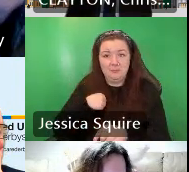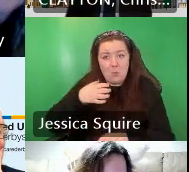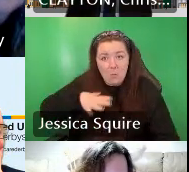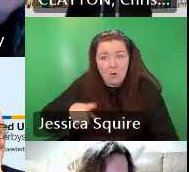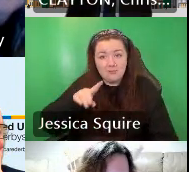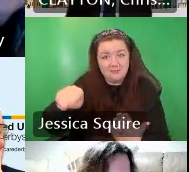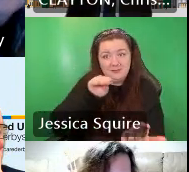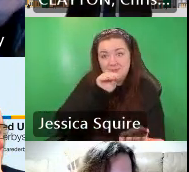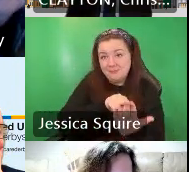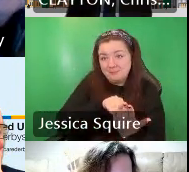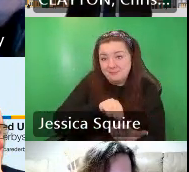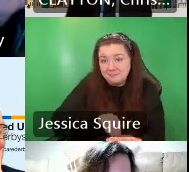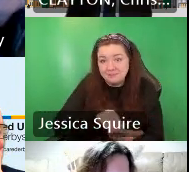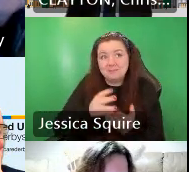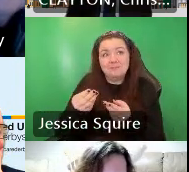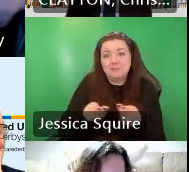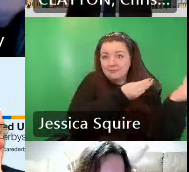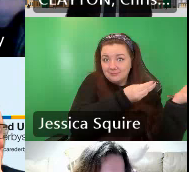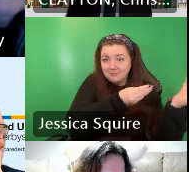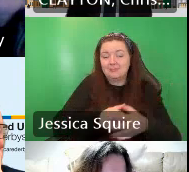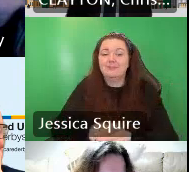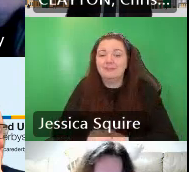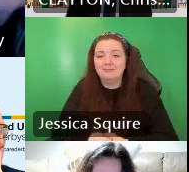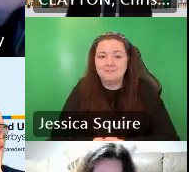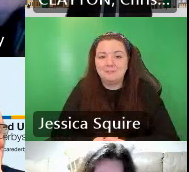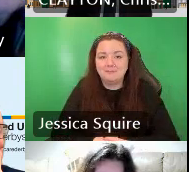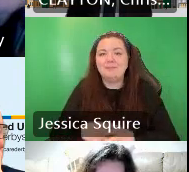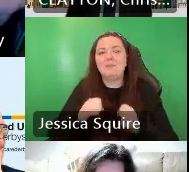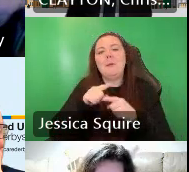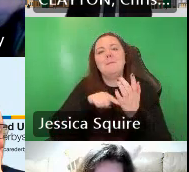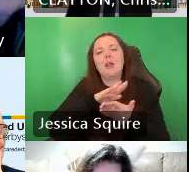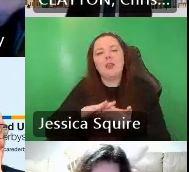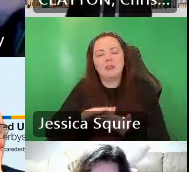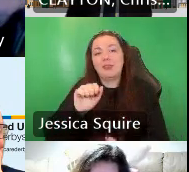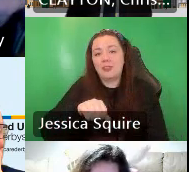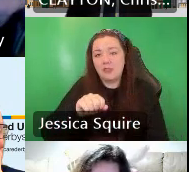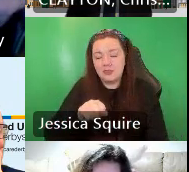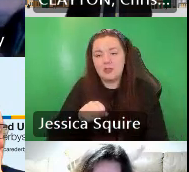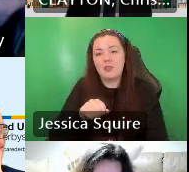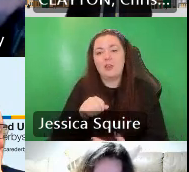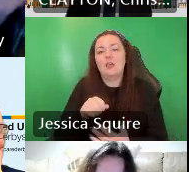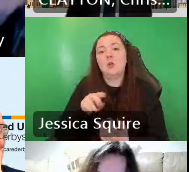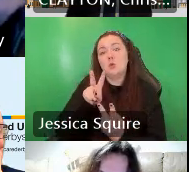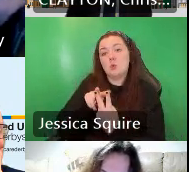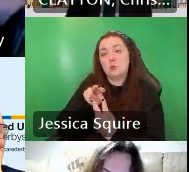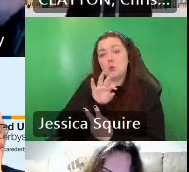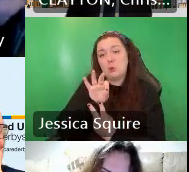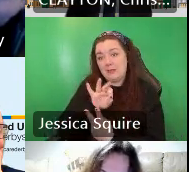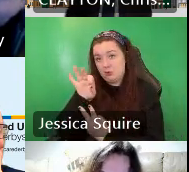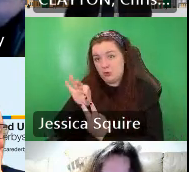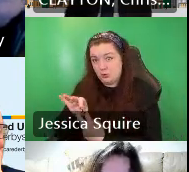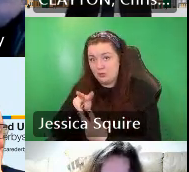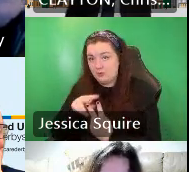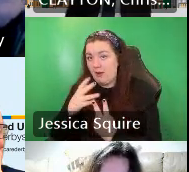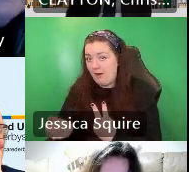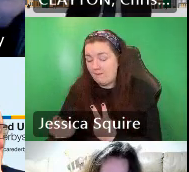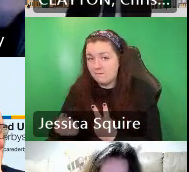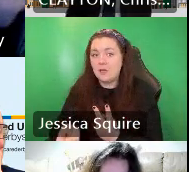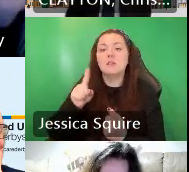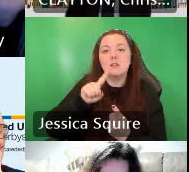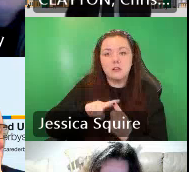Jim. And so yeah, we've got two questions around the digital area that Jim was just talking about. So this is first question is around